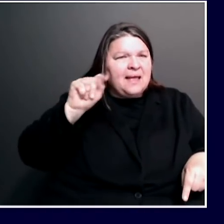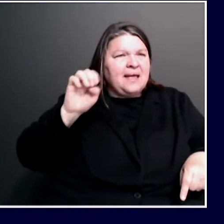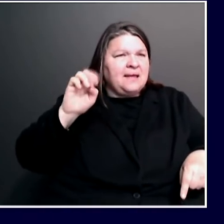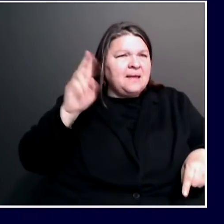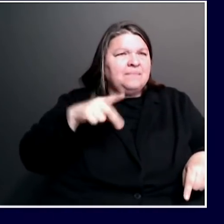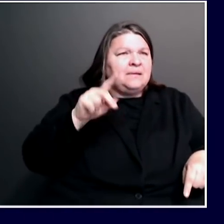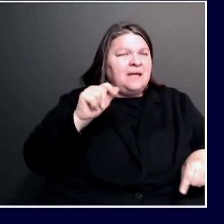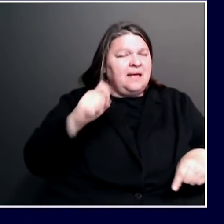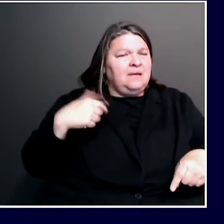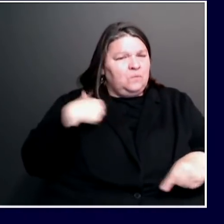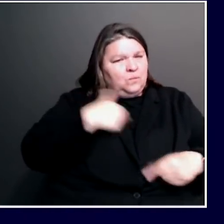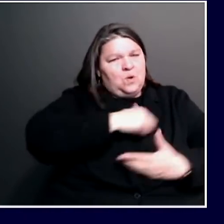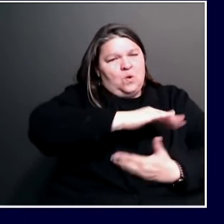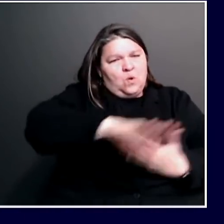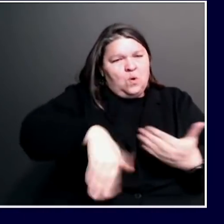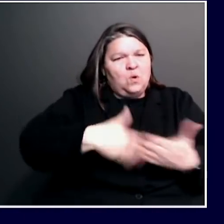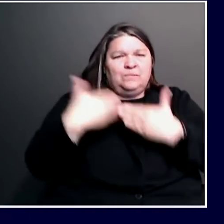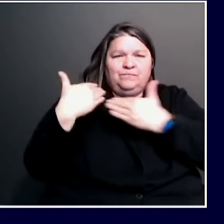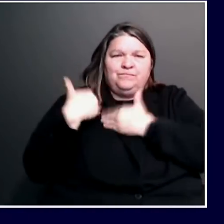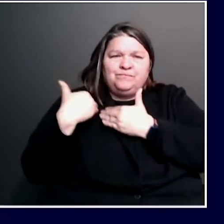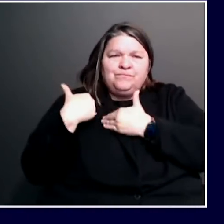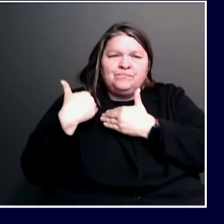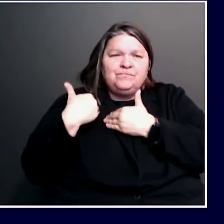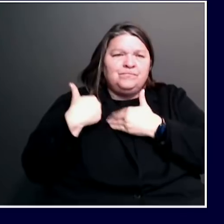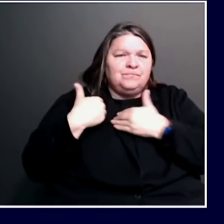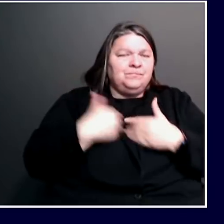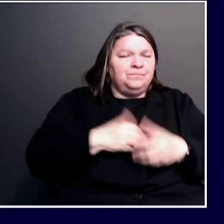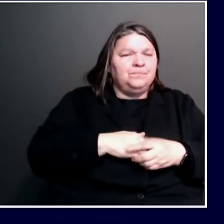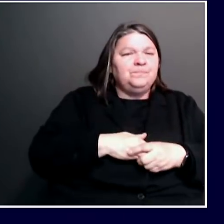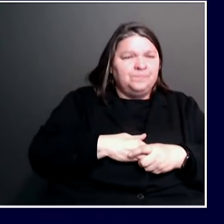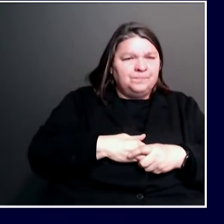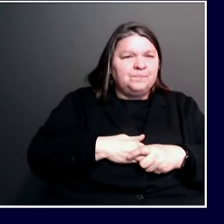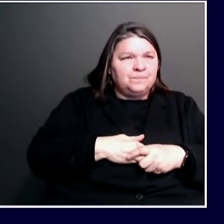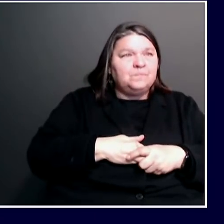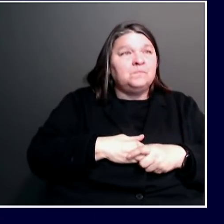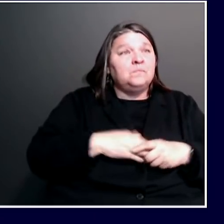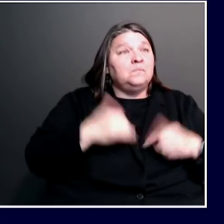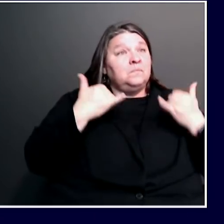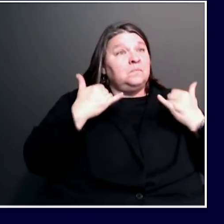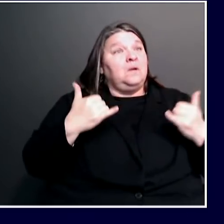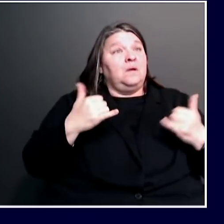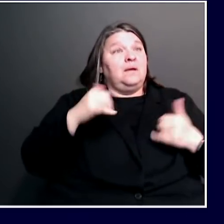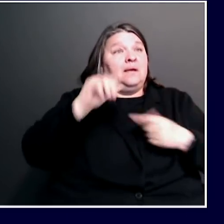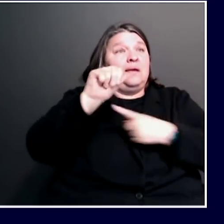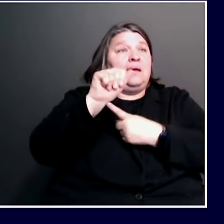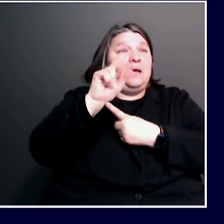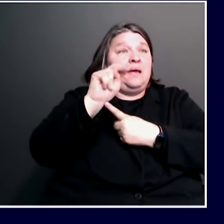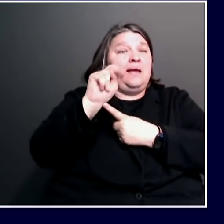will turn things over to our colleagues in the media. The first question today goes to Annie from Spectrum News.